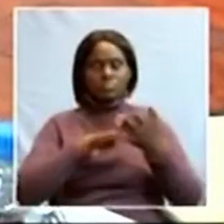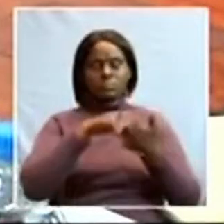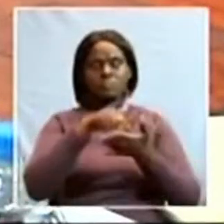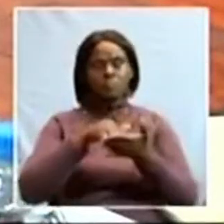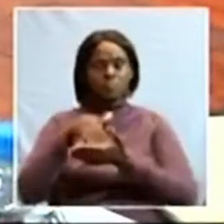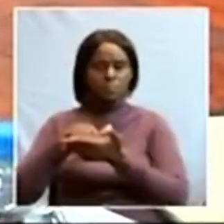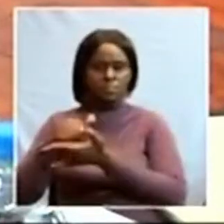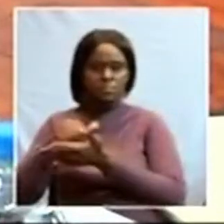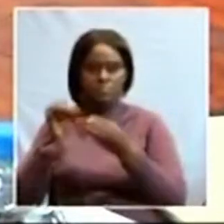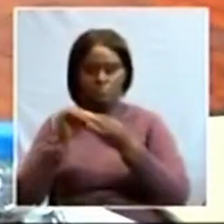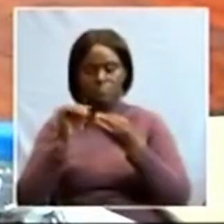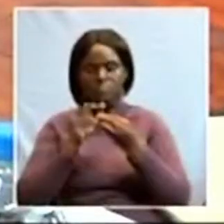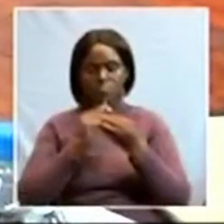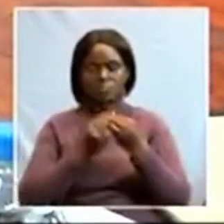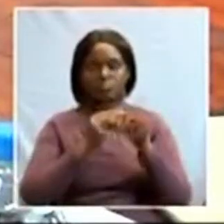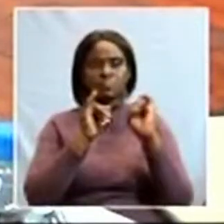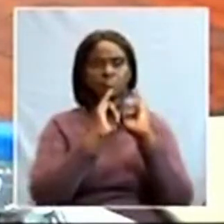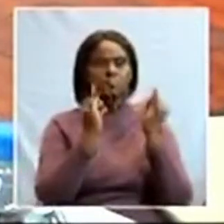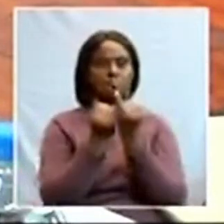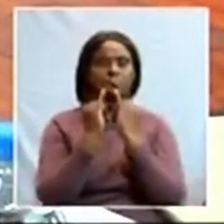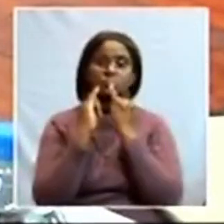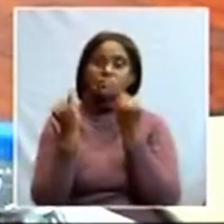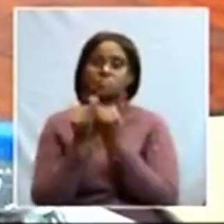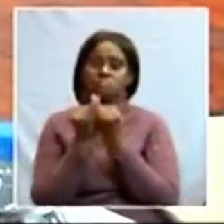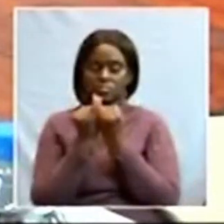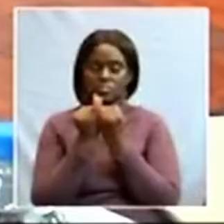weaknesses as an institution.